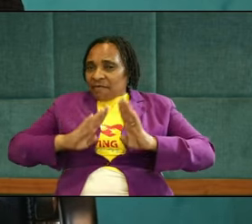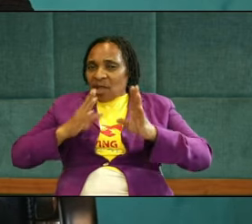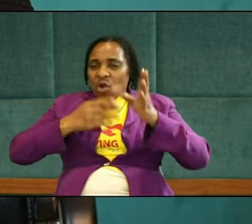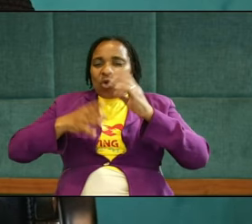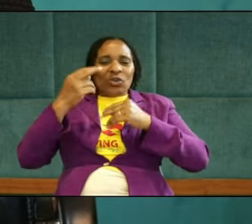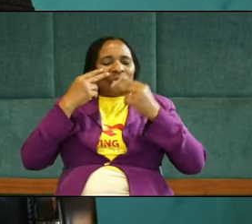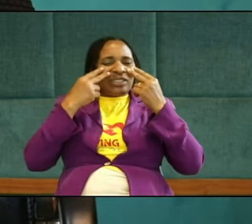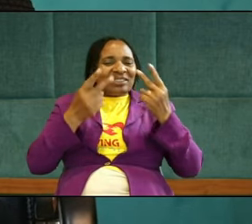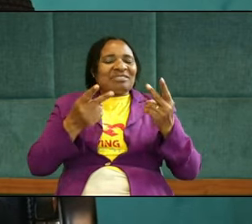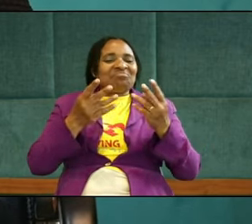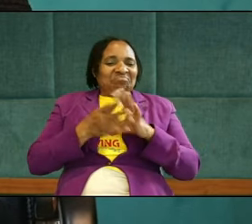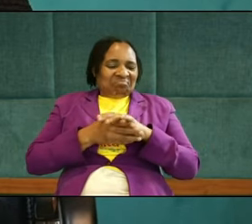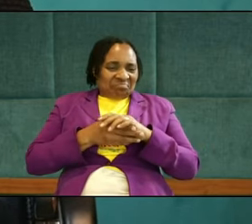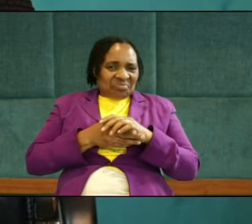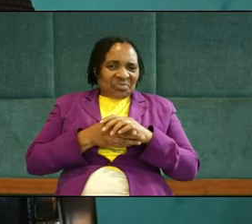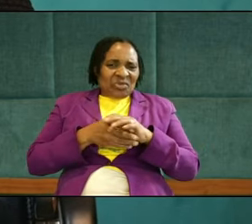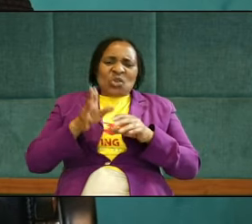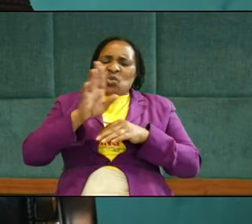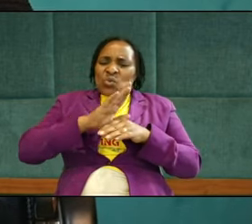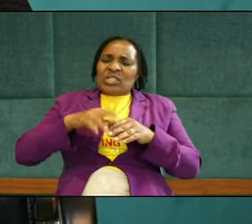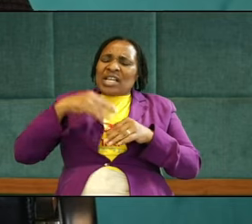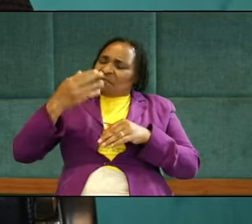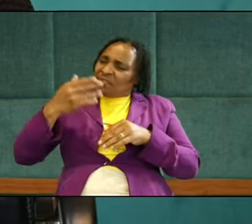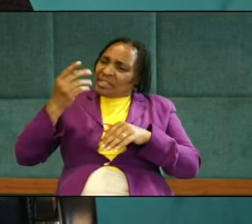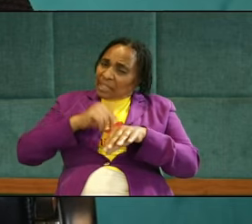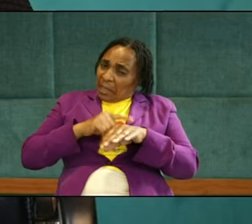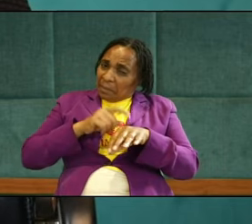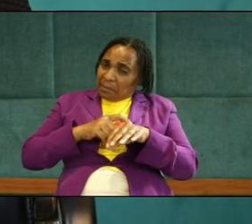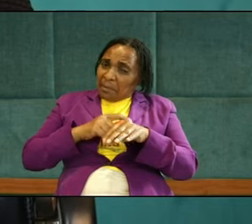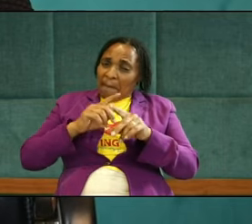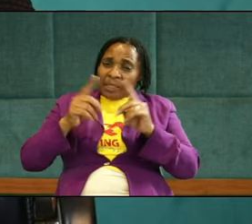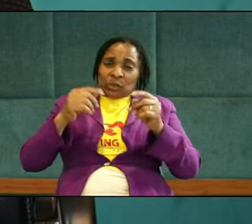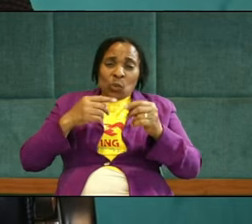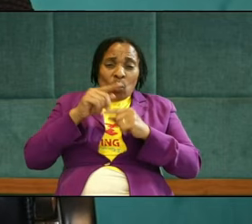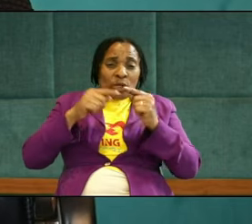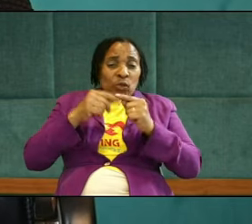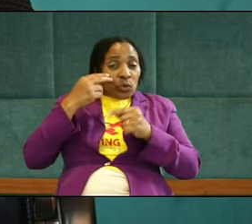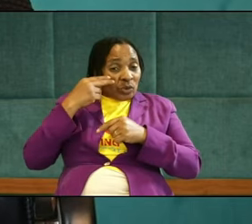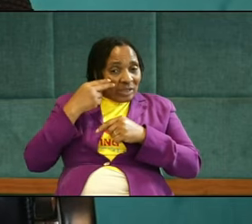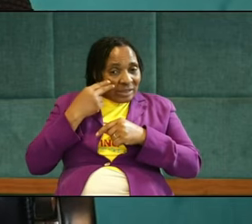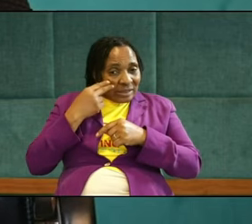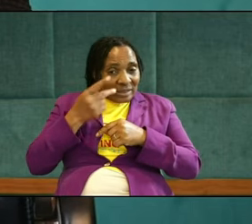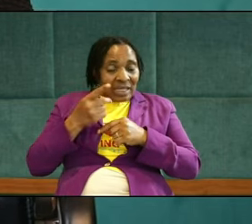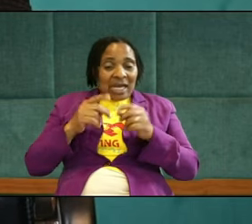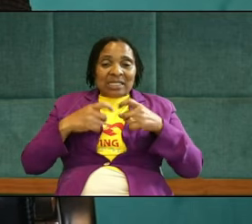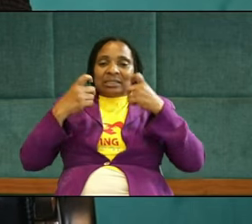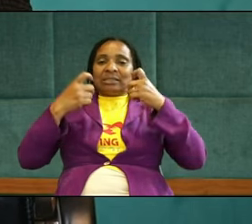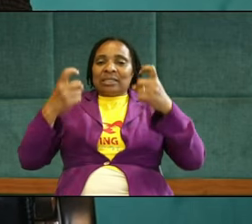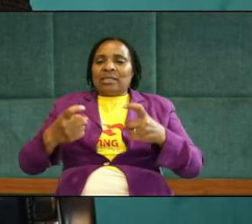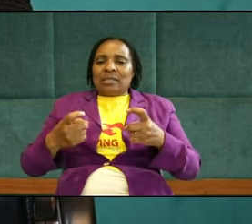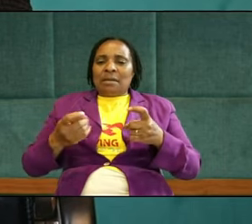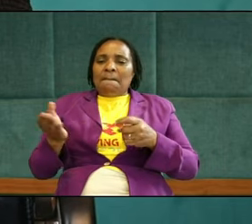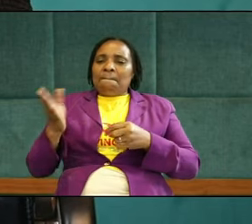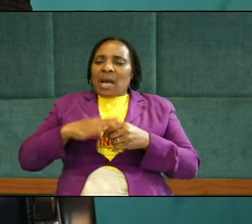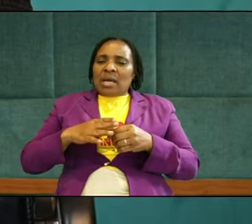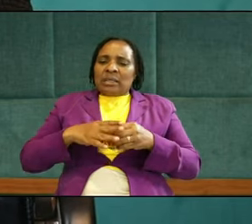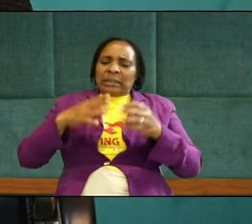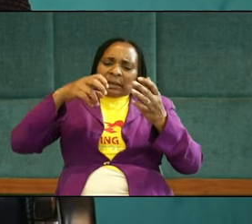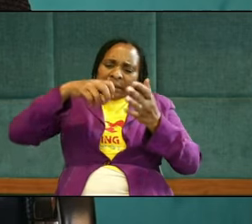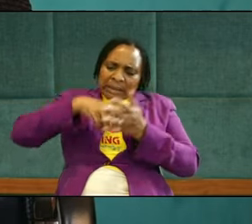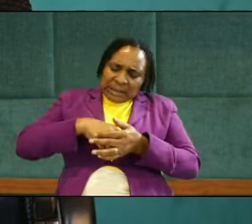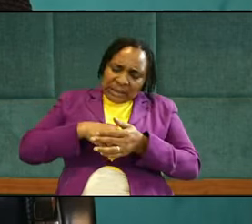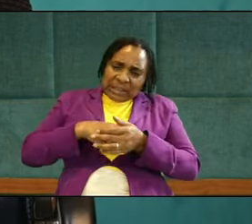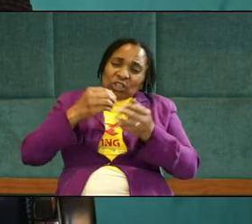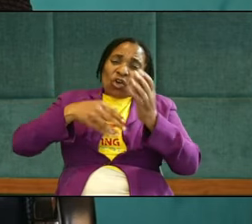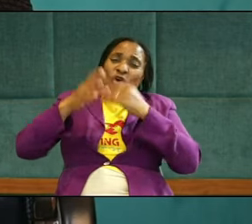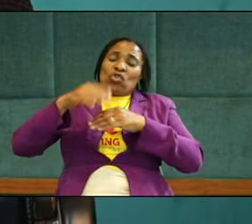will see that and we are used to him. Yeah. So when we sin, it's good to go back on your knees, repent, and